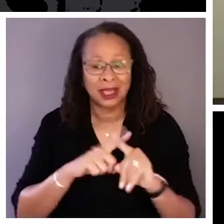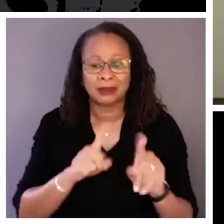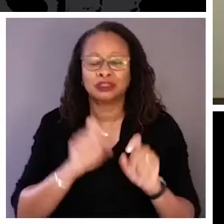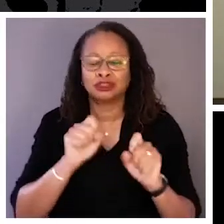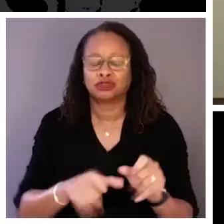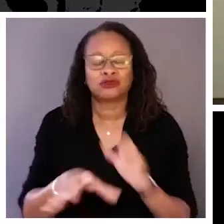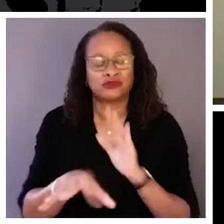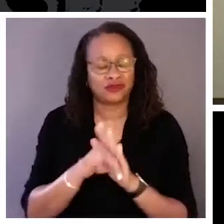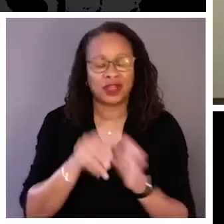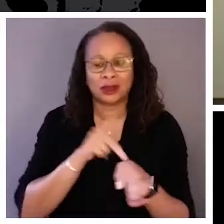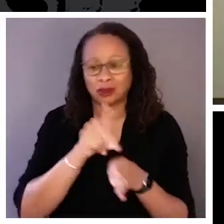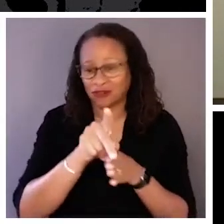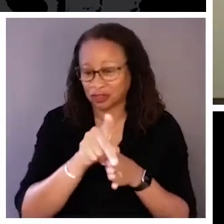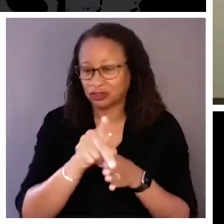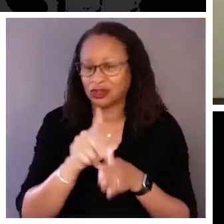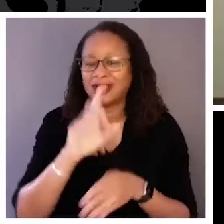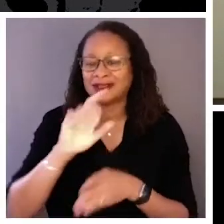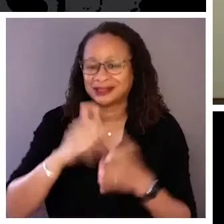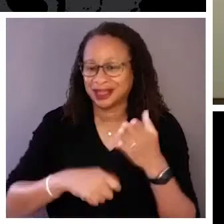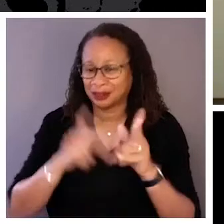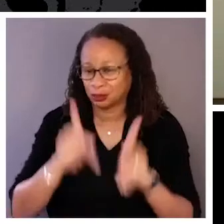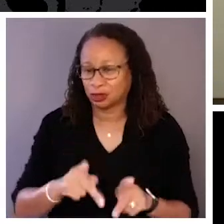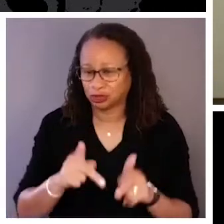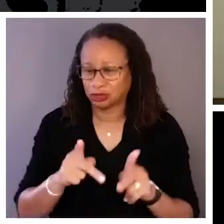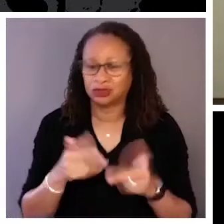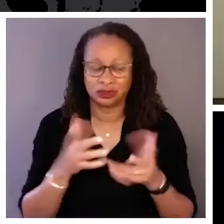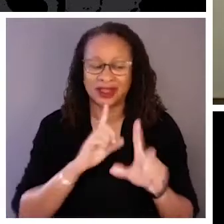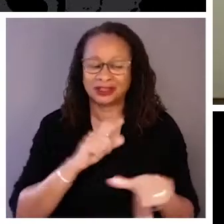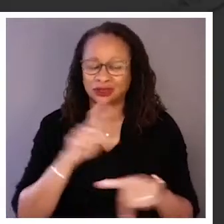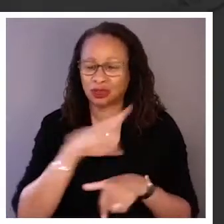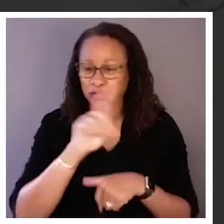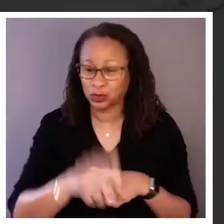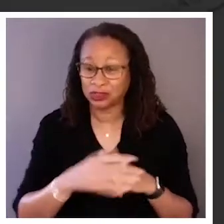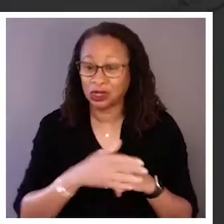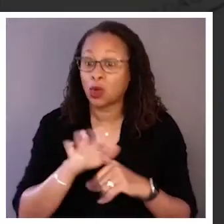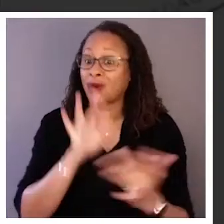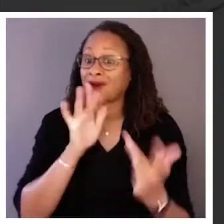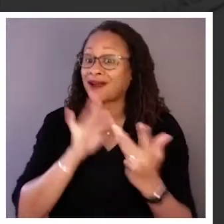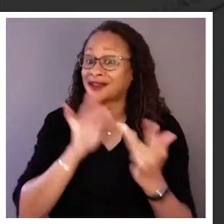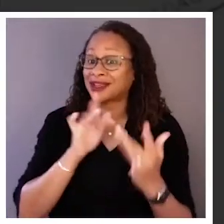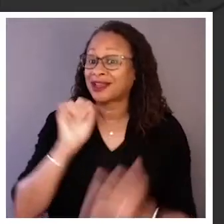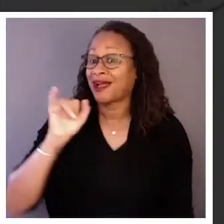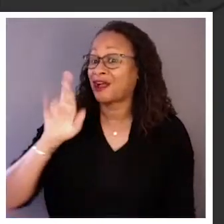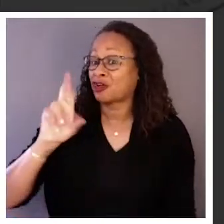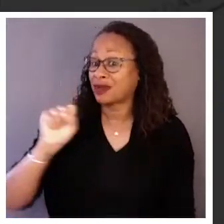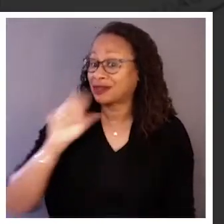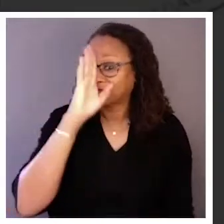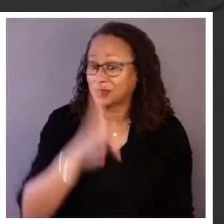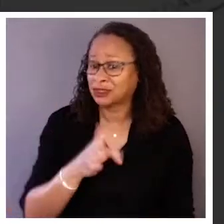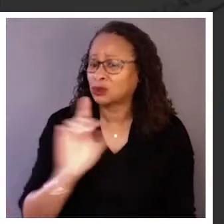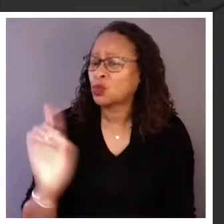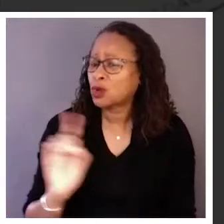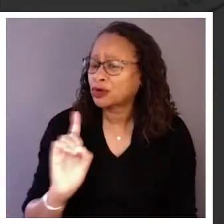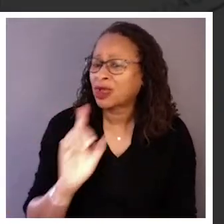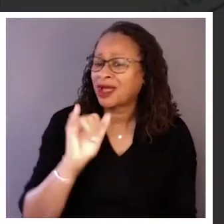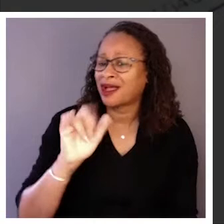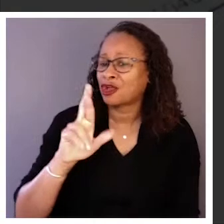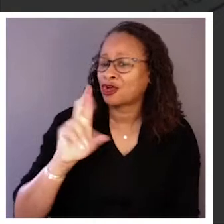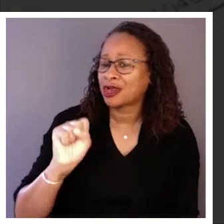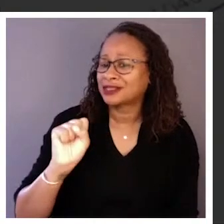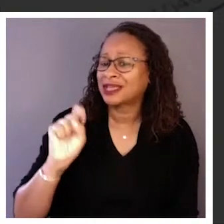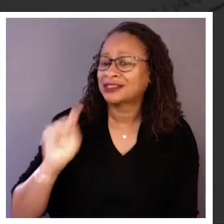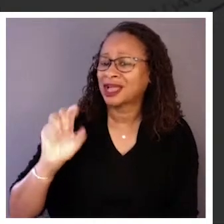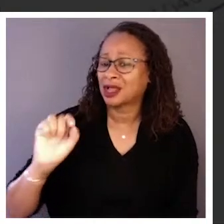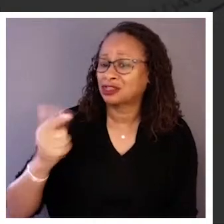tax preparer, or you can contact the IRS directly at IRS.gov, or use the